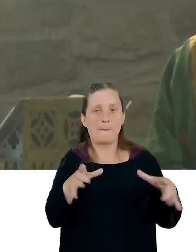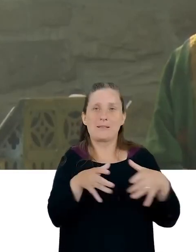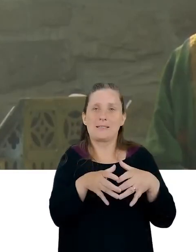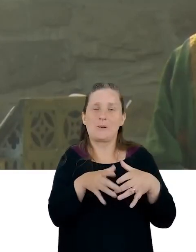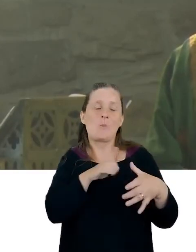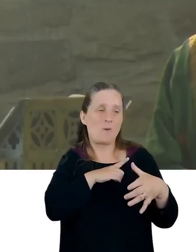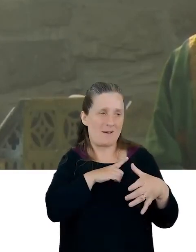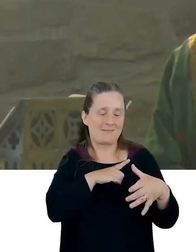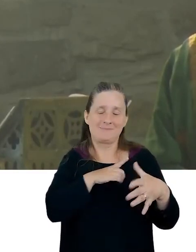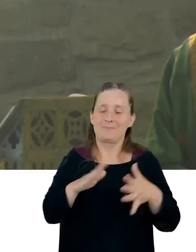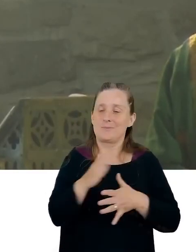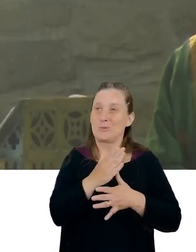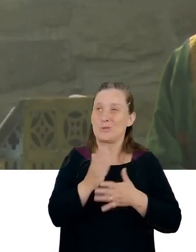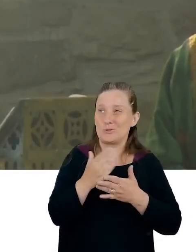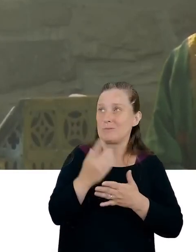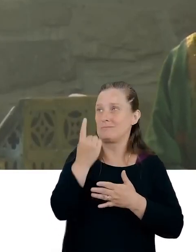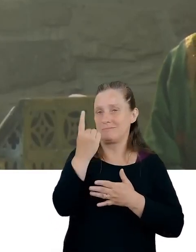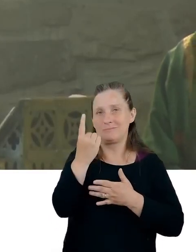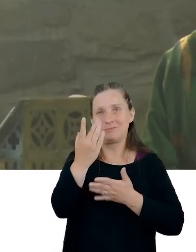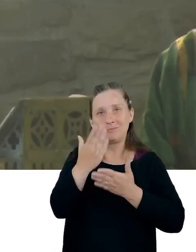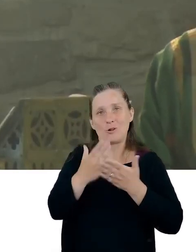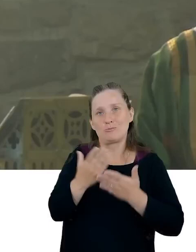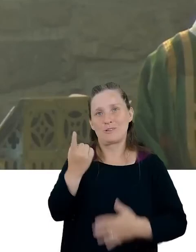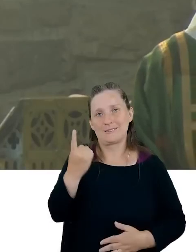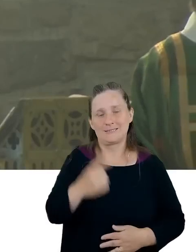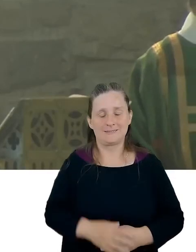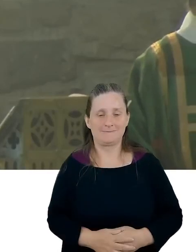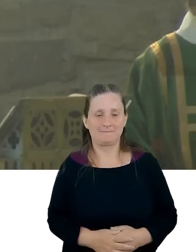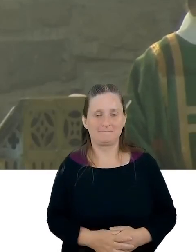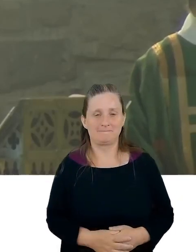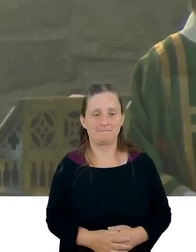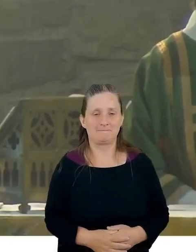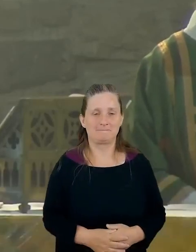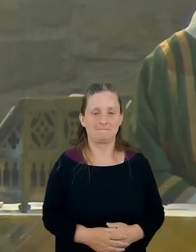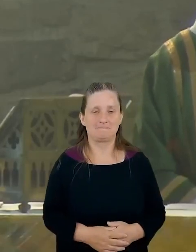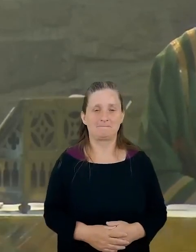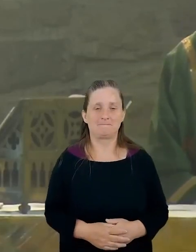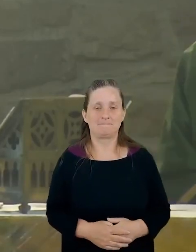we are one body, because we all share in one bread.